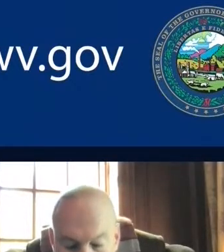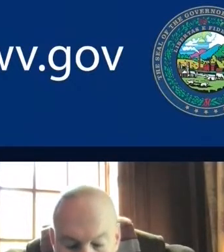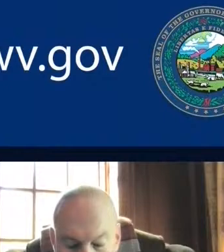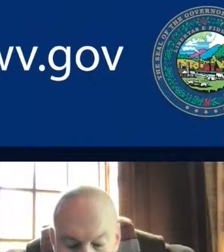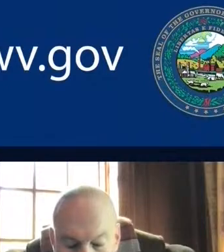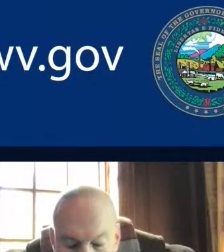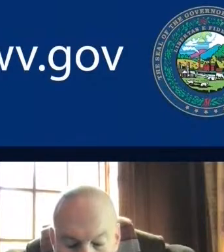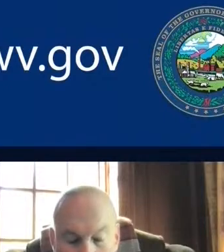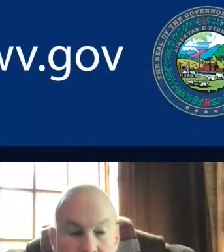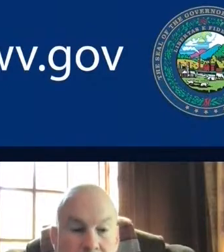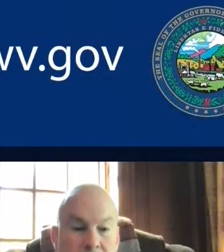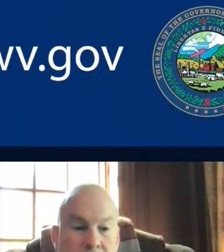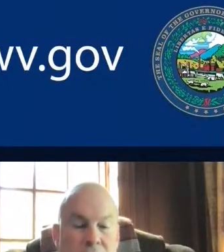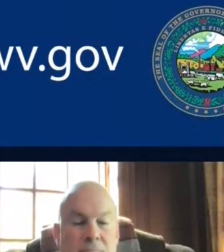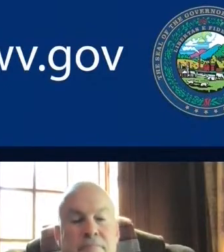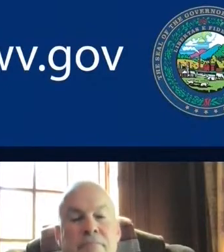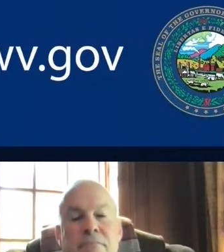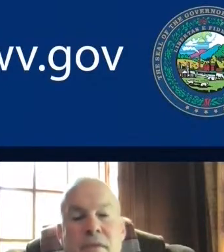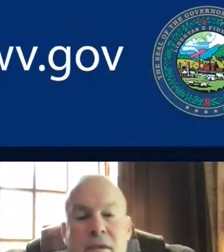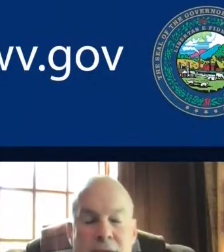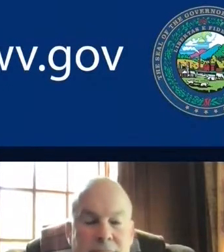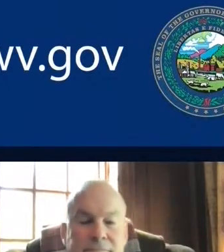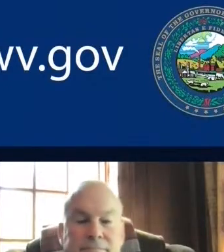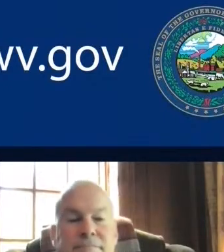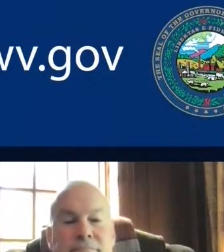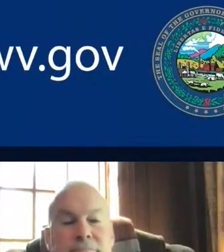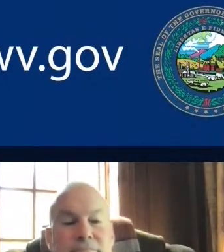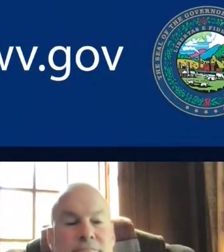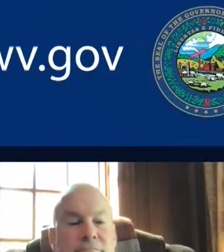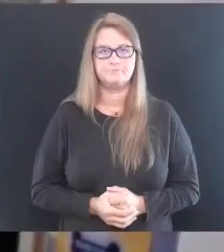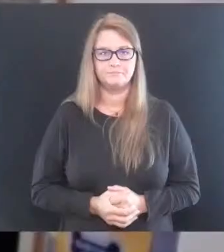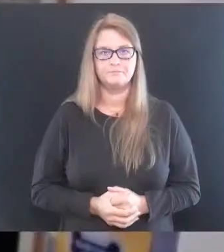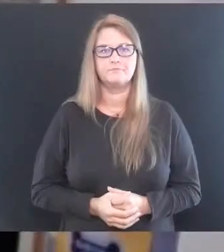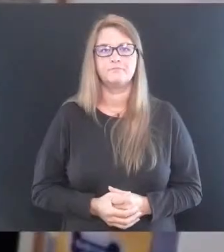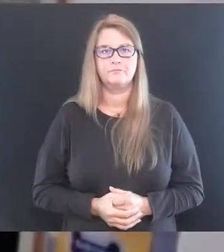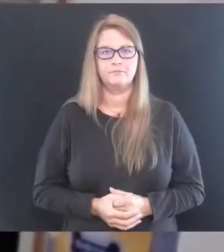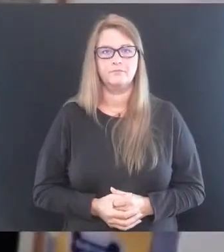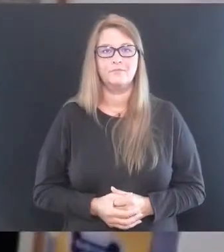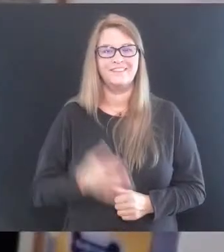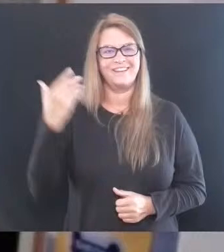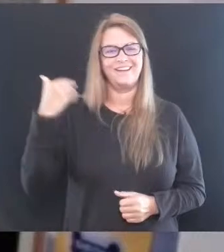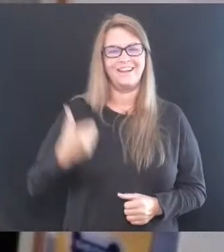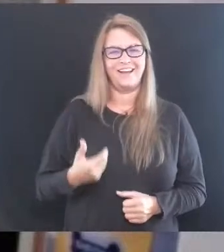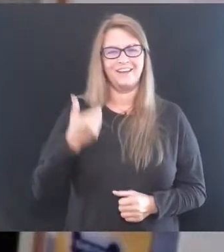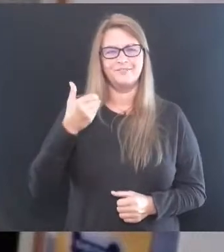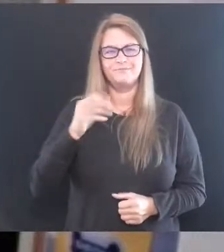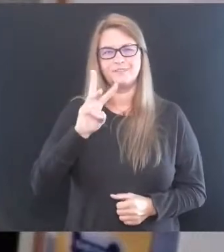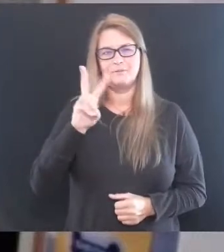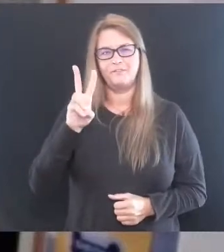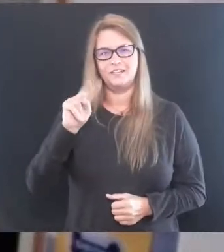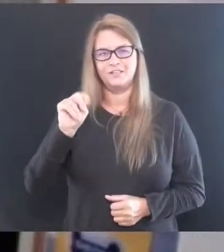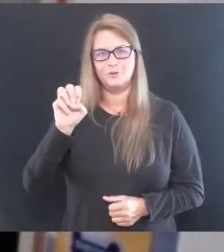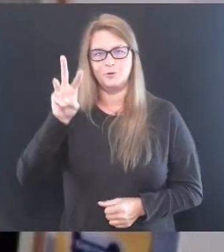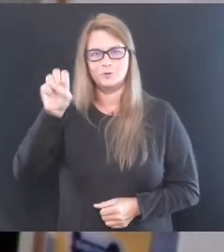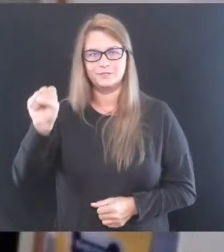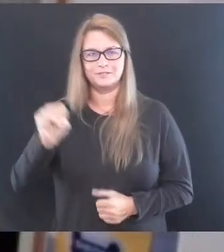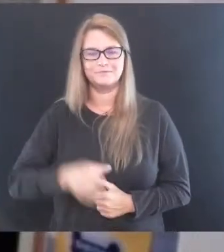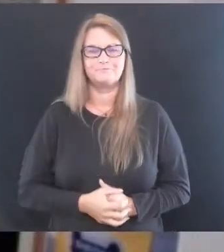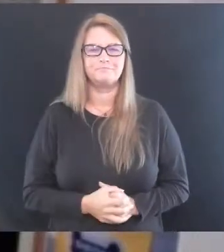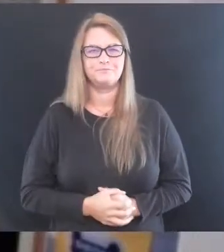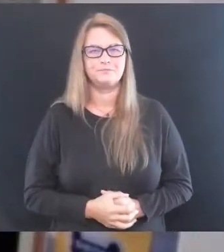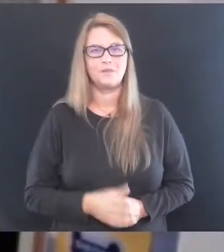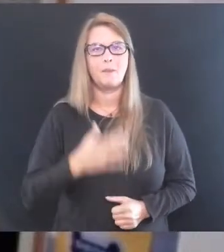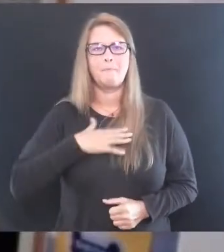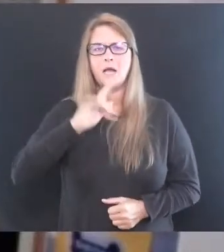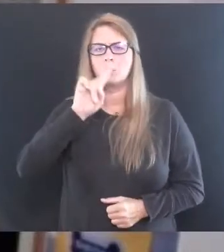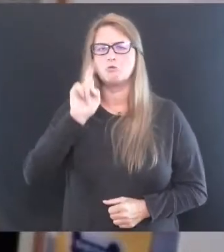from Charles Young with WV News. Hi, this is Charles Young with WV News. My question is for Dr.